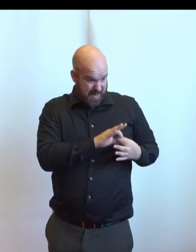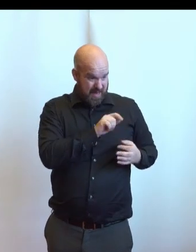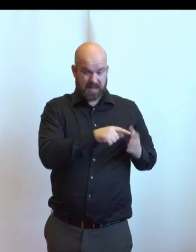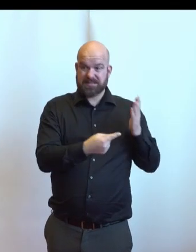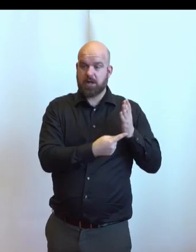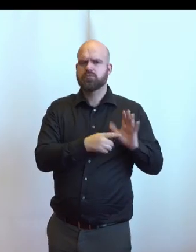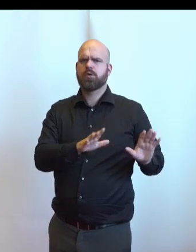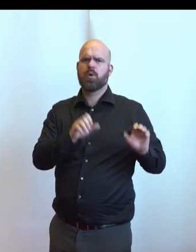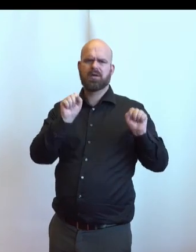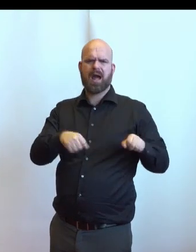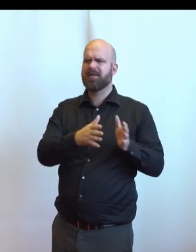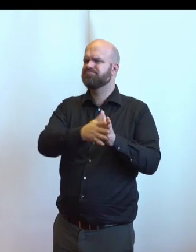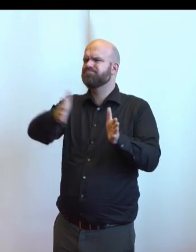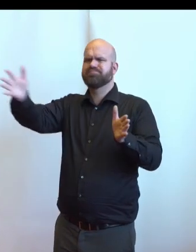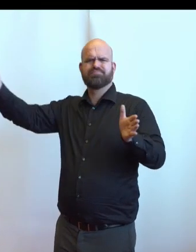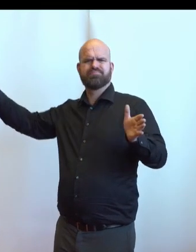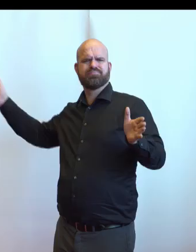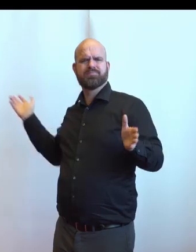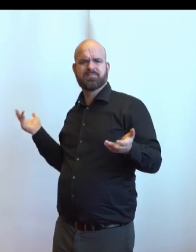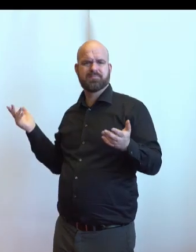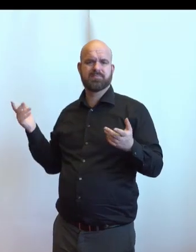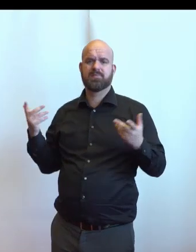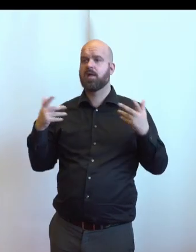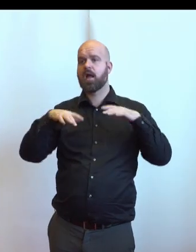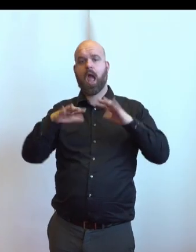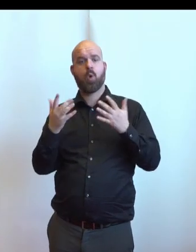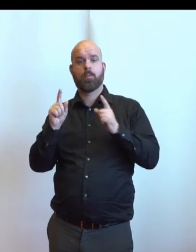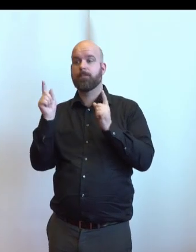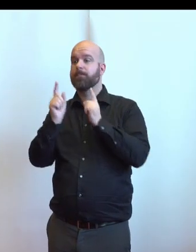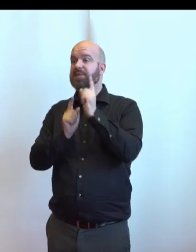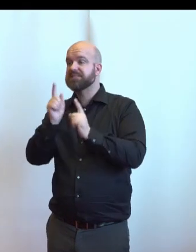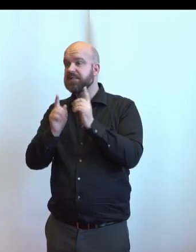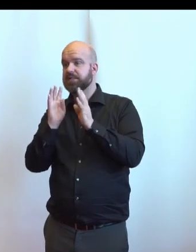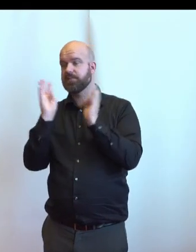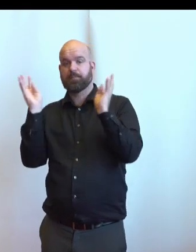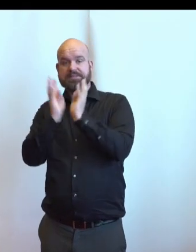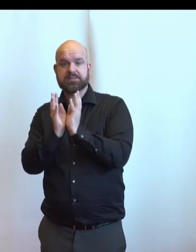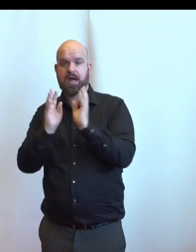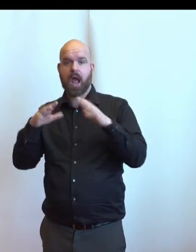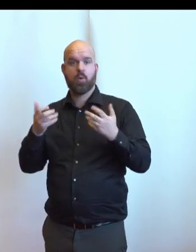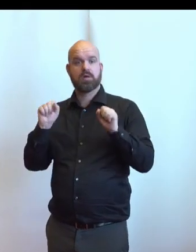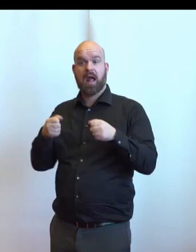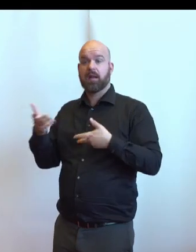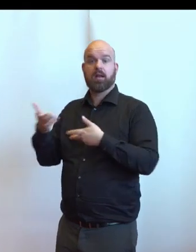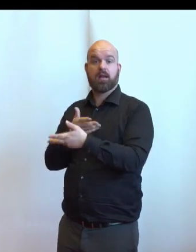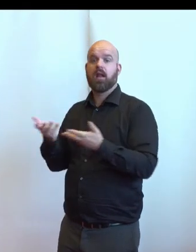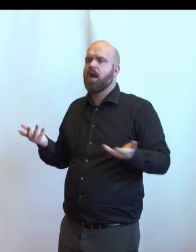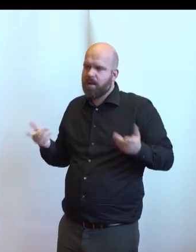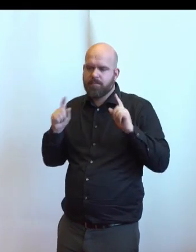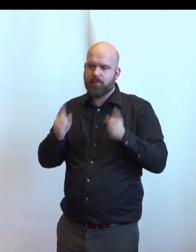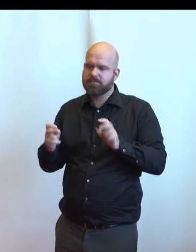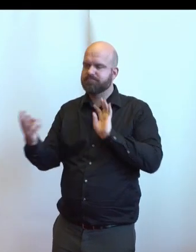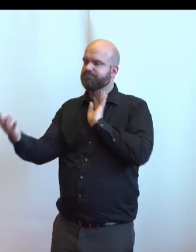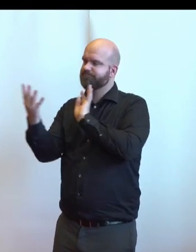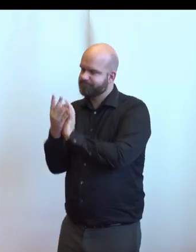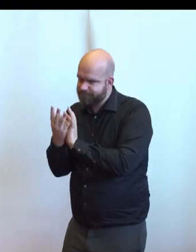teeth-pullingly dull meetings that you have to sit through to actually be there for the 5 minutes where you actually have to